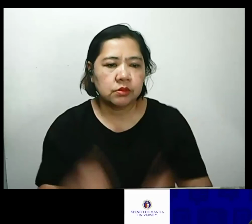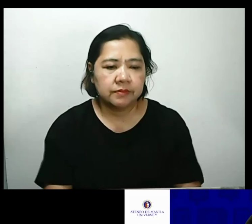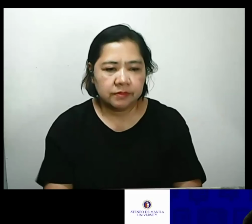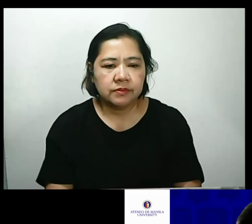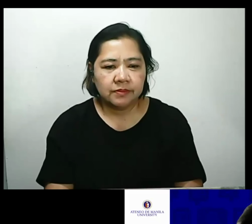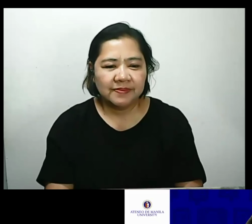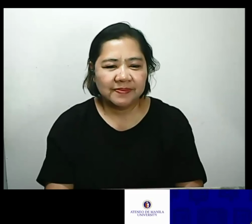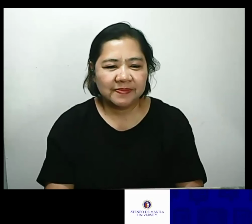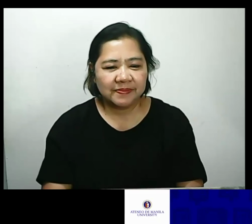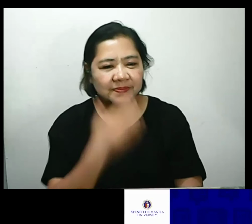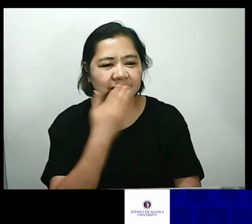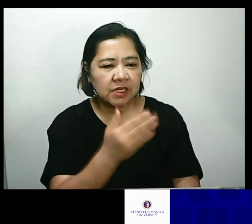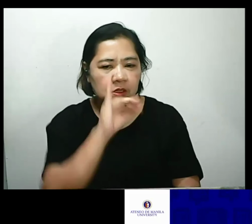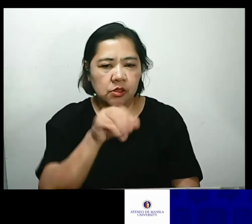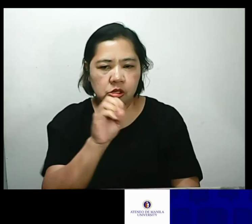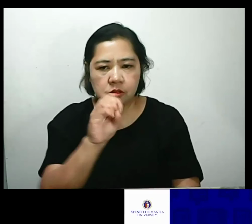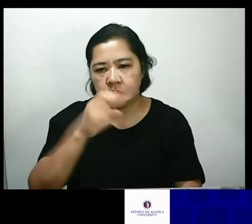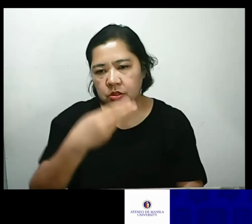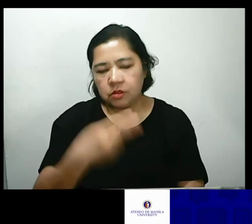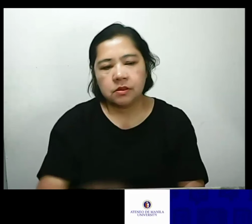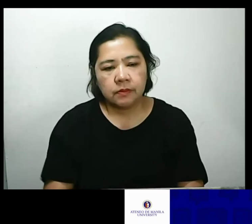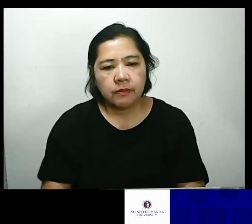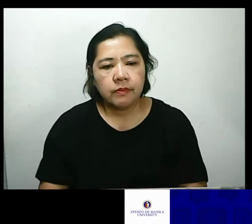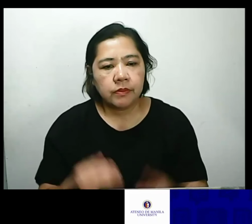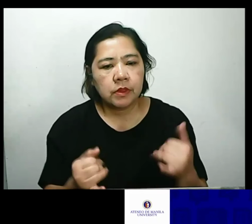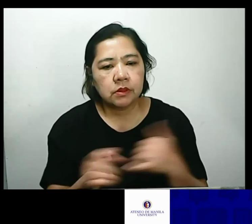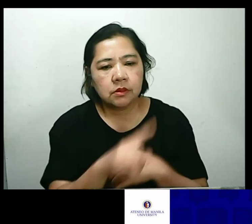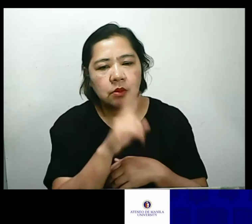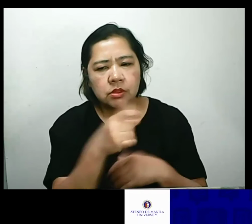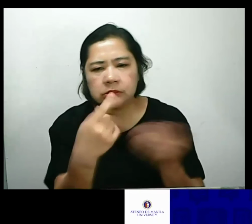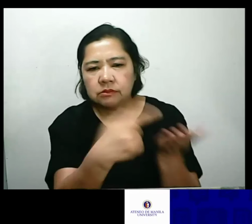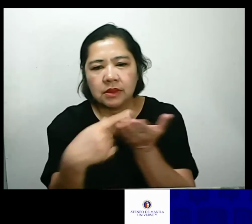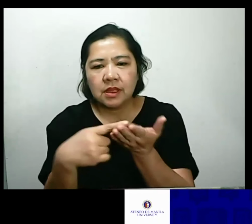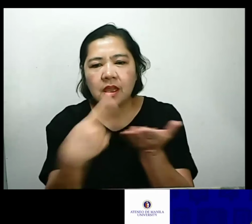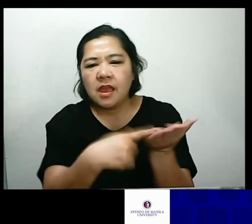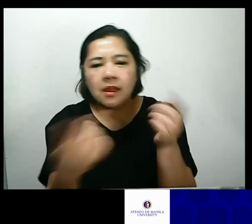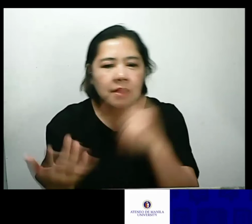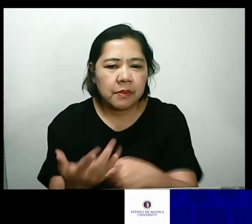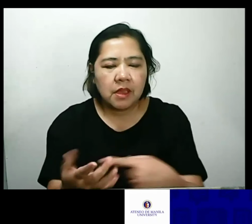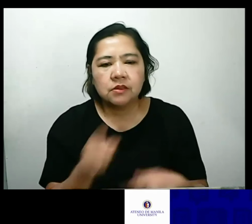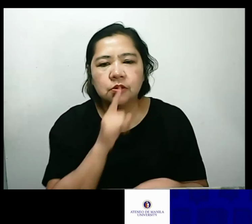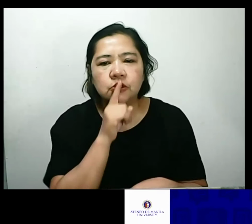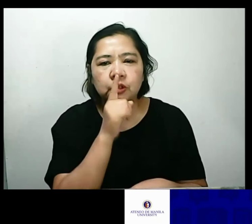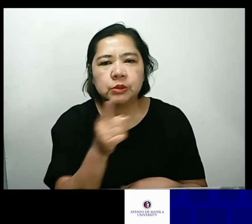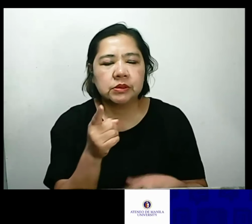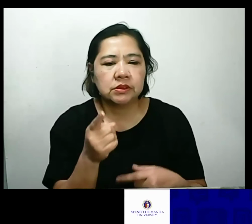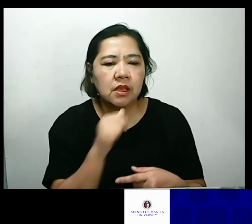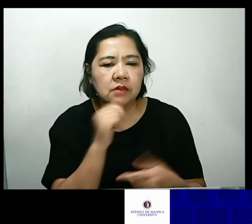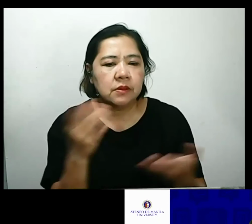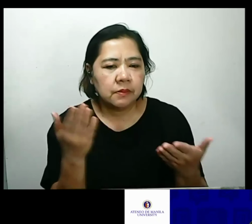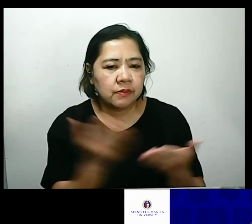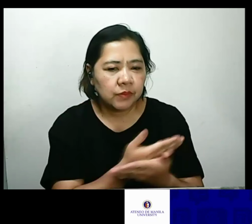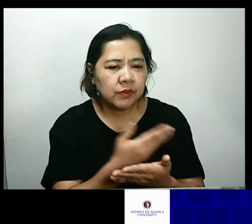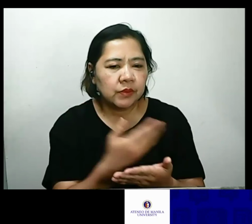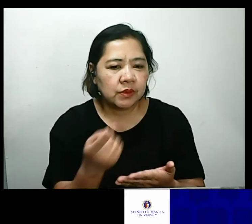Thank you very much, Josh. Indeed, the question and the debate around nuclear is really a very nuanced debate. So I appreciate